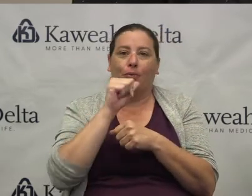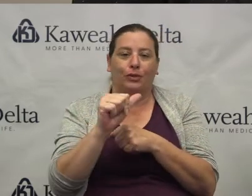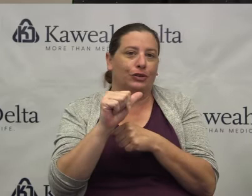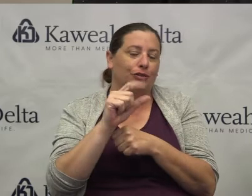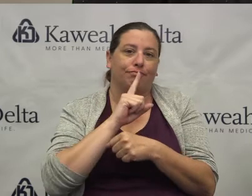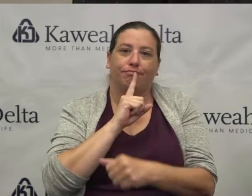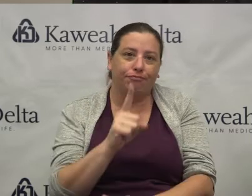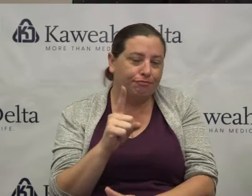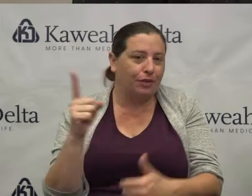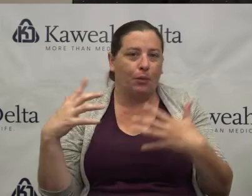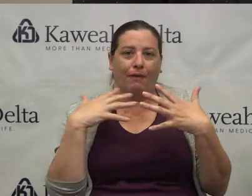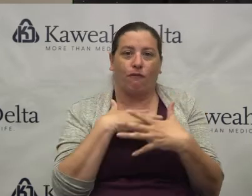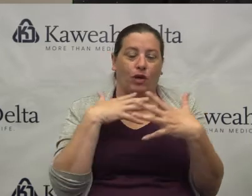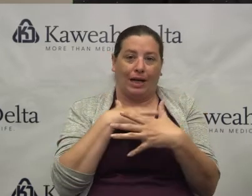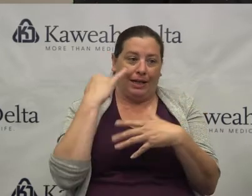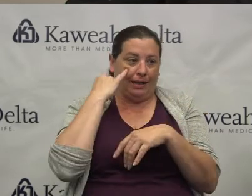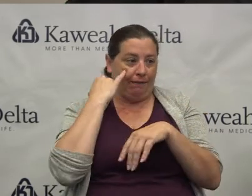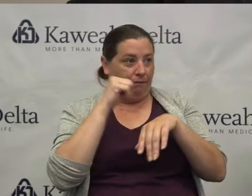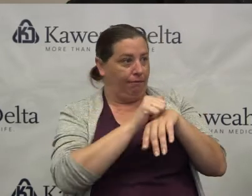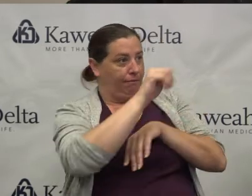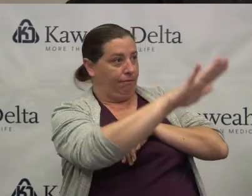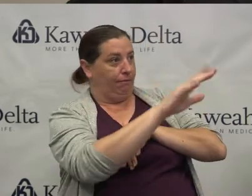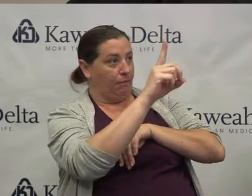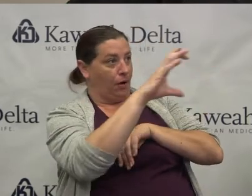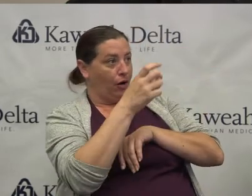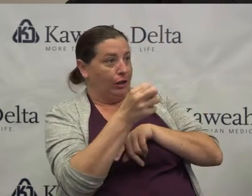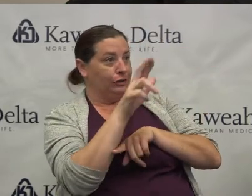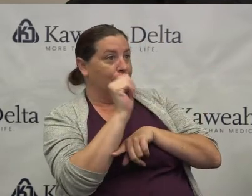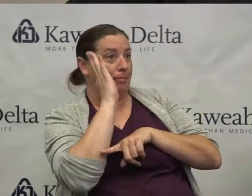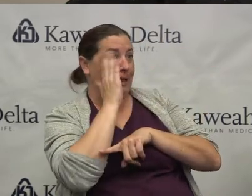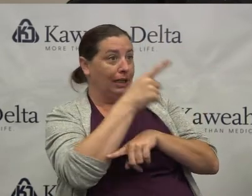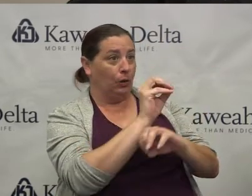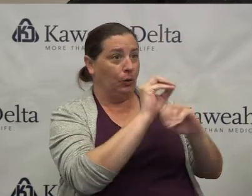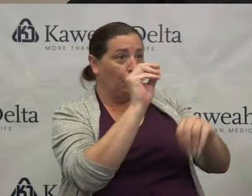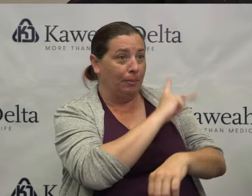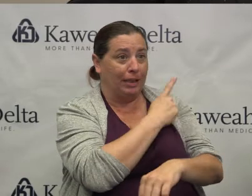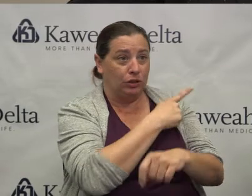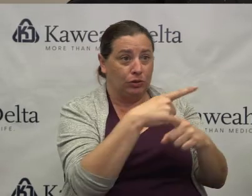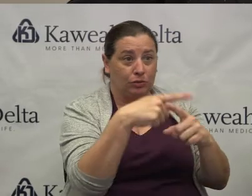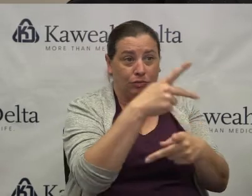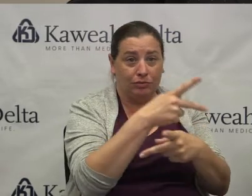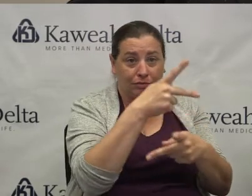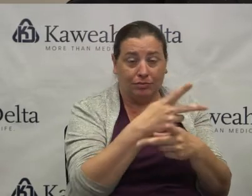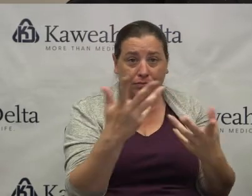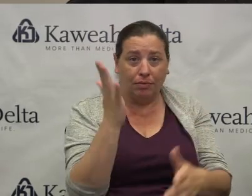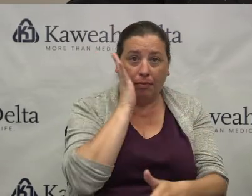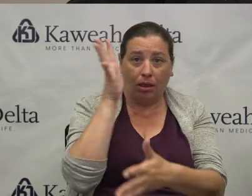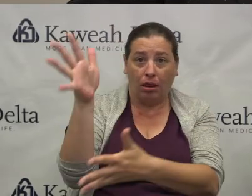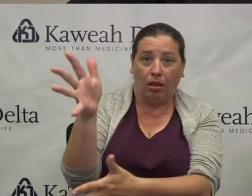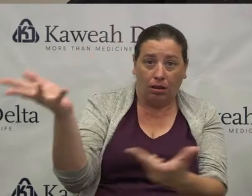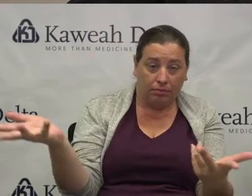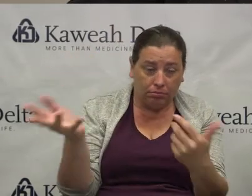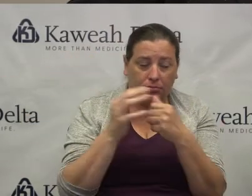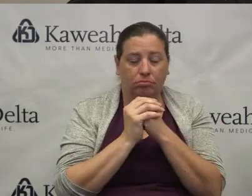sent those 100 extra beds and there were no physicians to care for the patients, that those beds would go unused. So